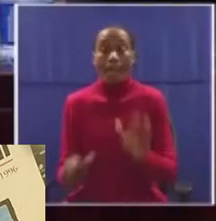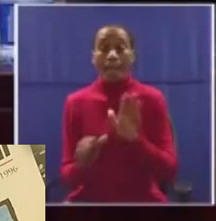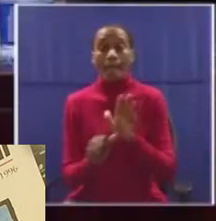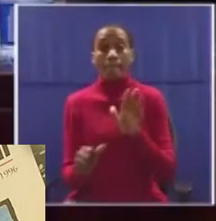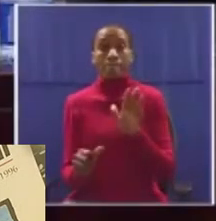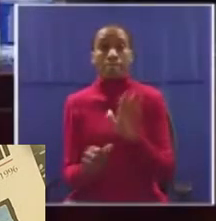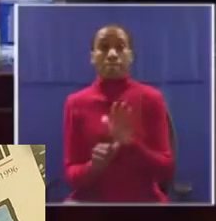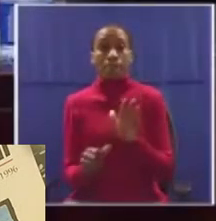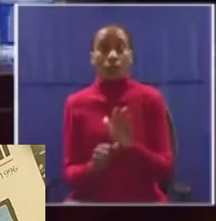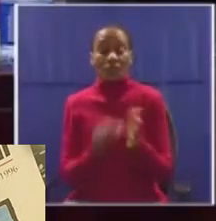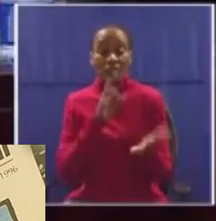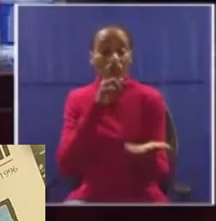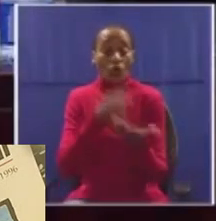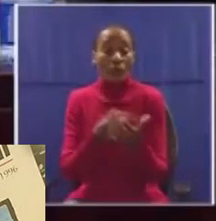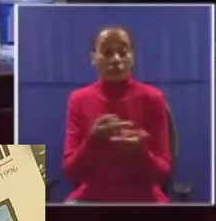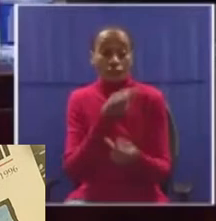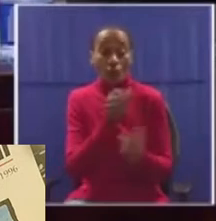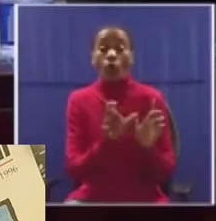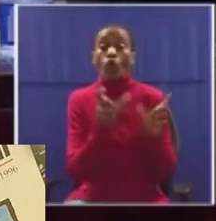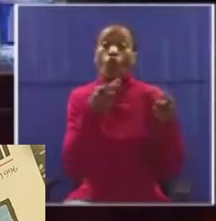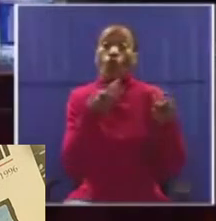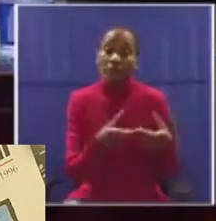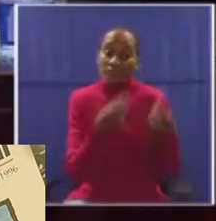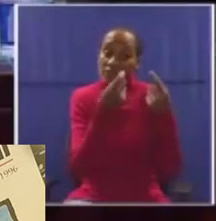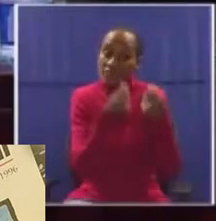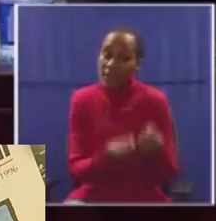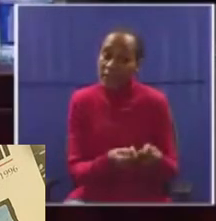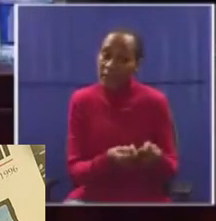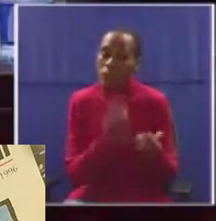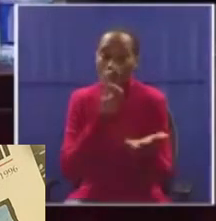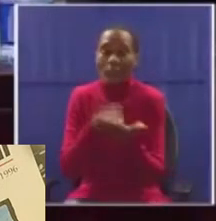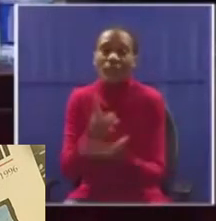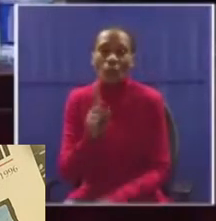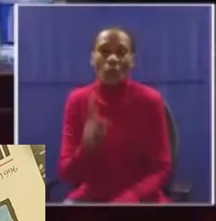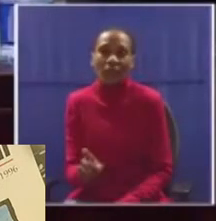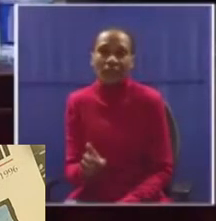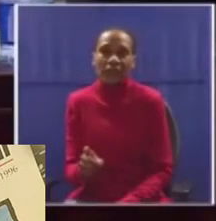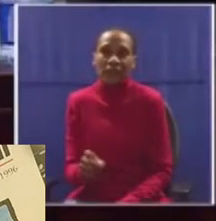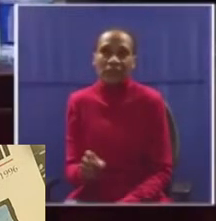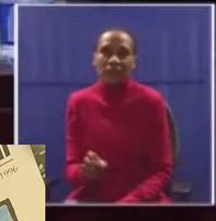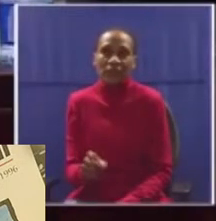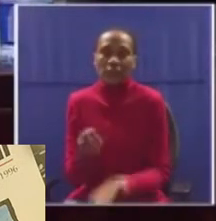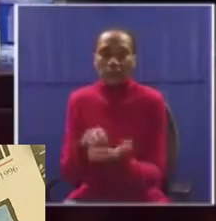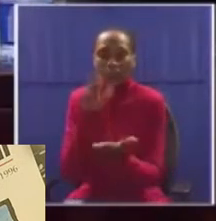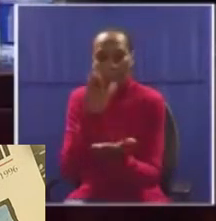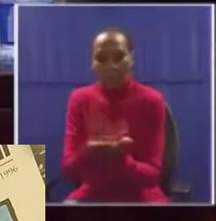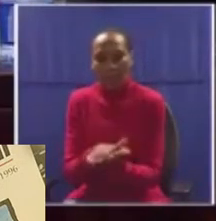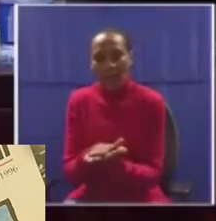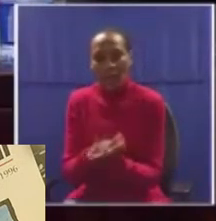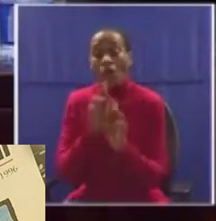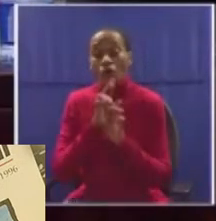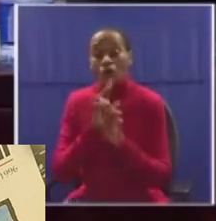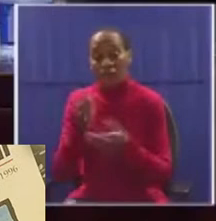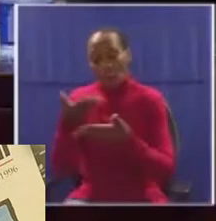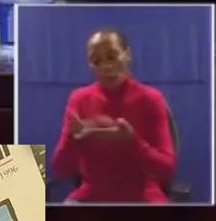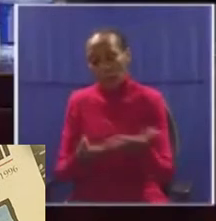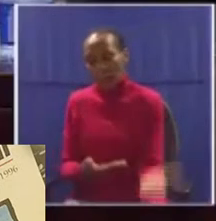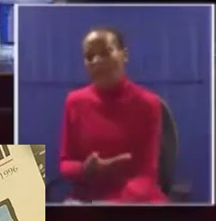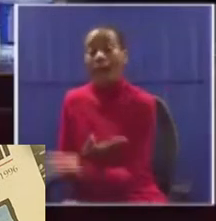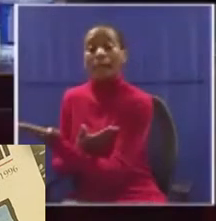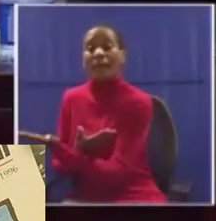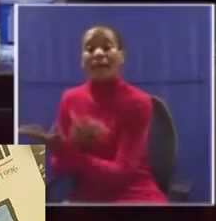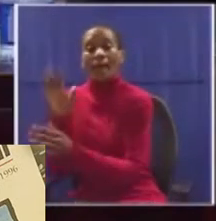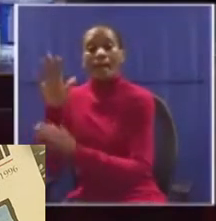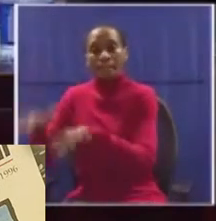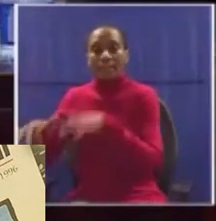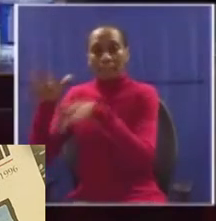importance recommendations from the standing committee or on finance was captured in the Legacy report of the fifth Parliament